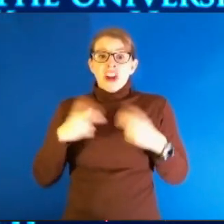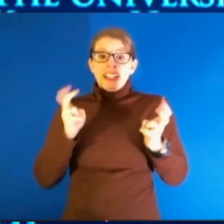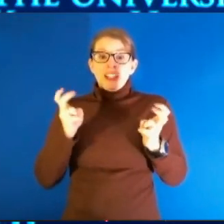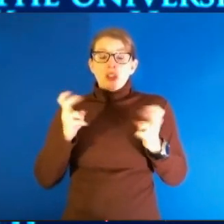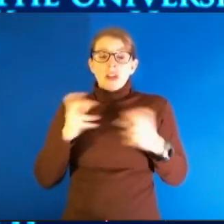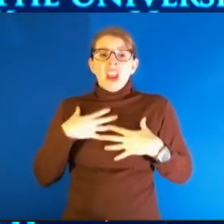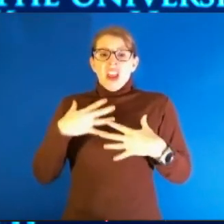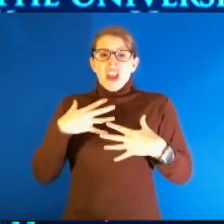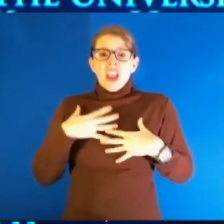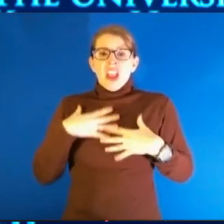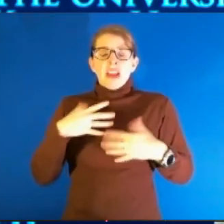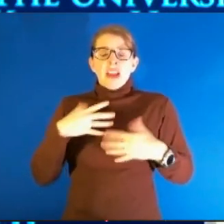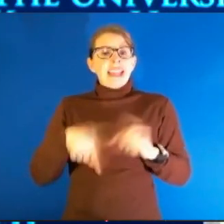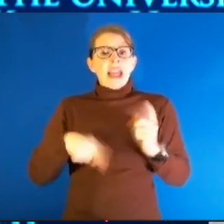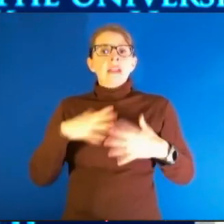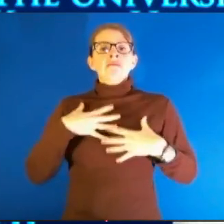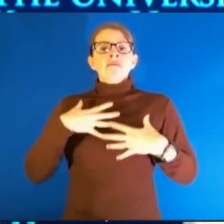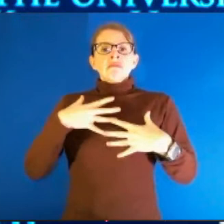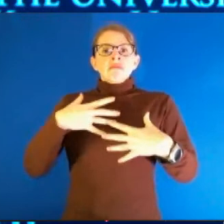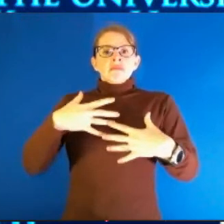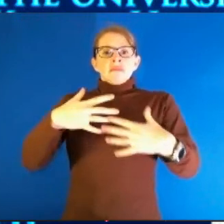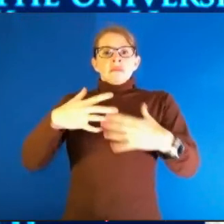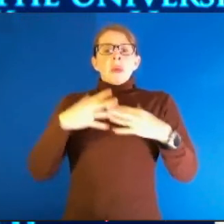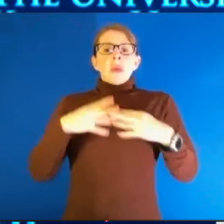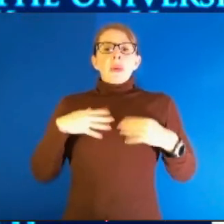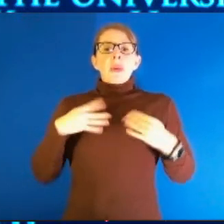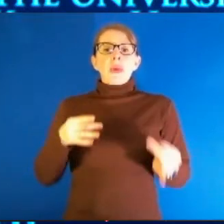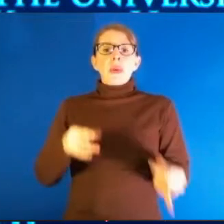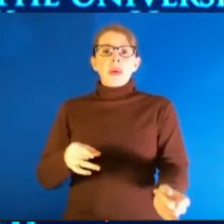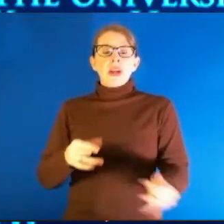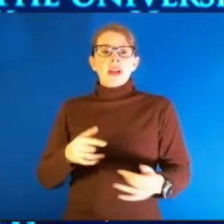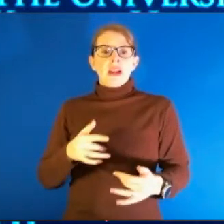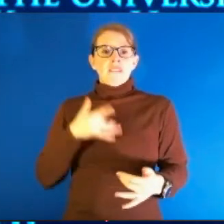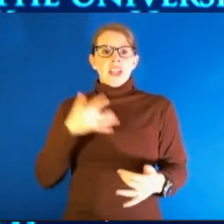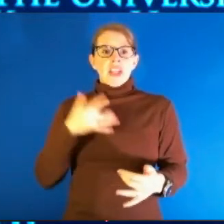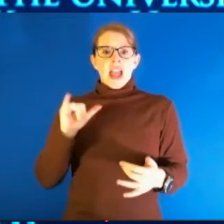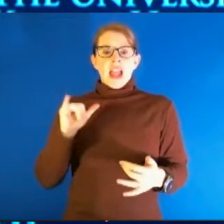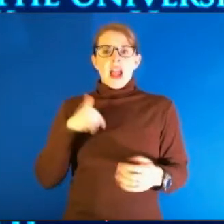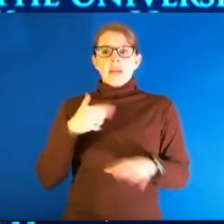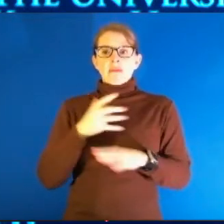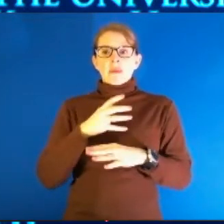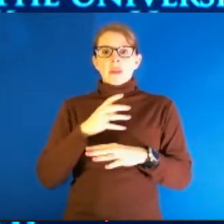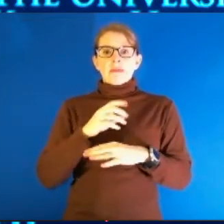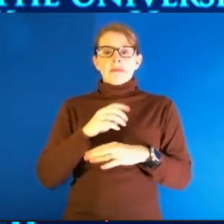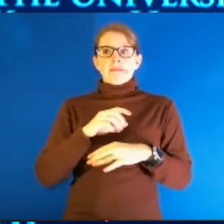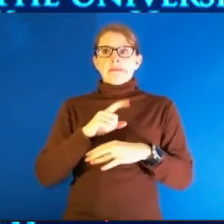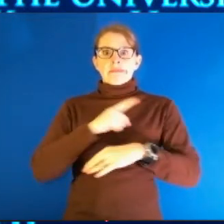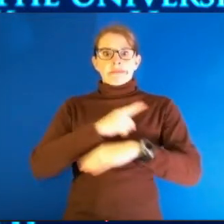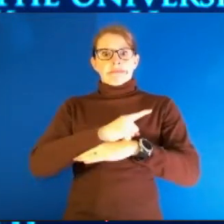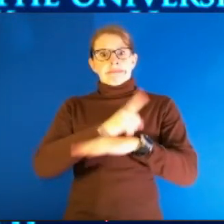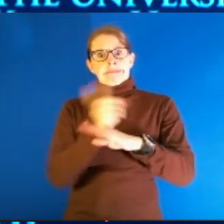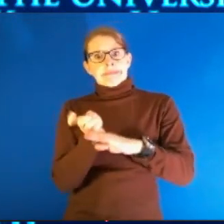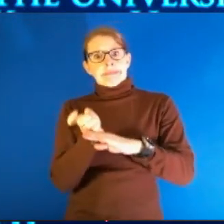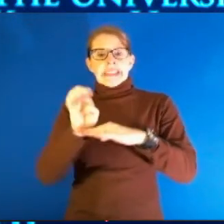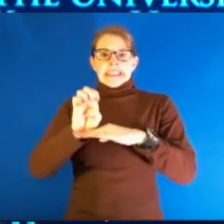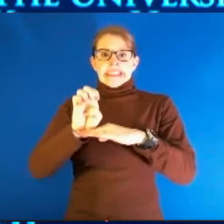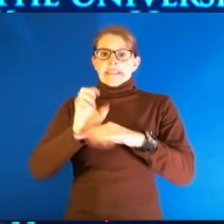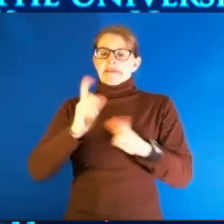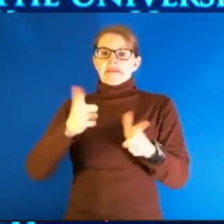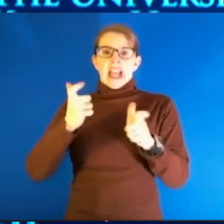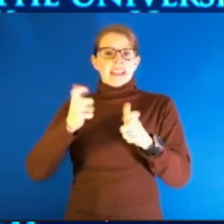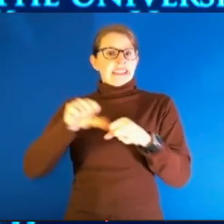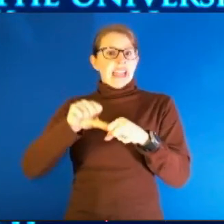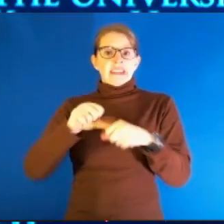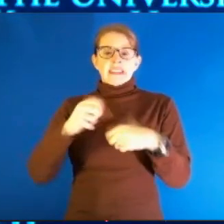catch my breath like I used to, and I just feel like I'm running out of gas sooner than I used to. And so those are probably the big three that we're seeing in most